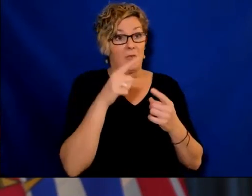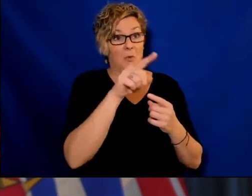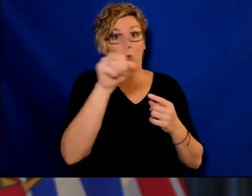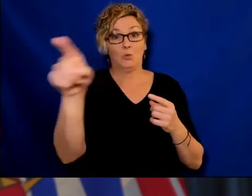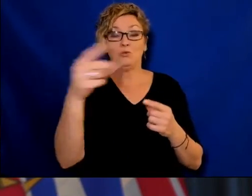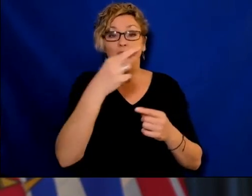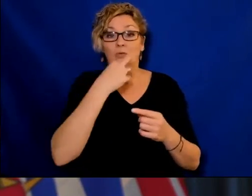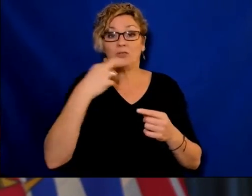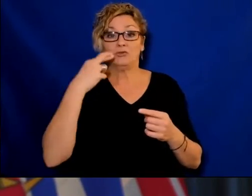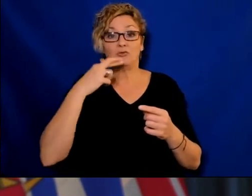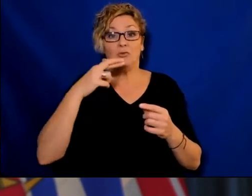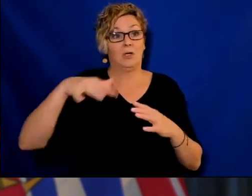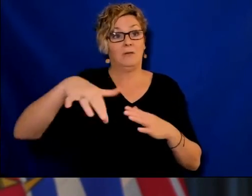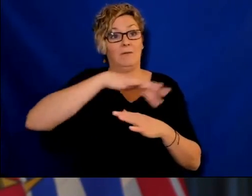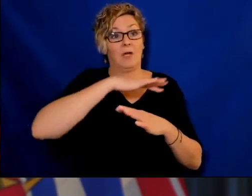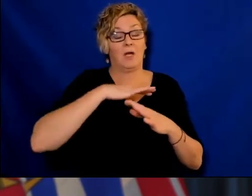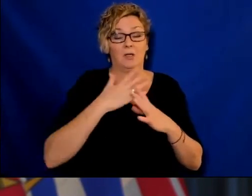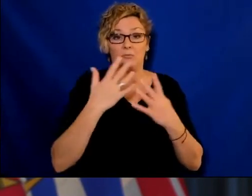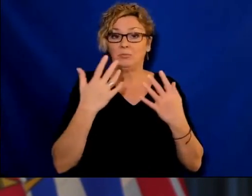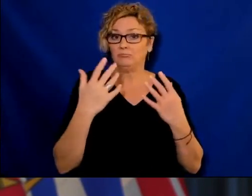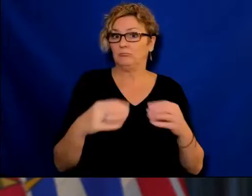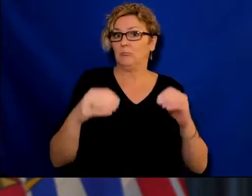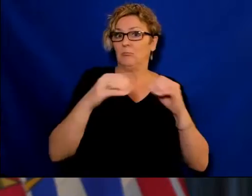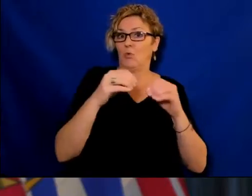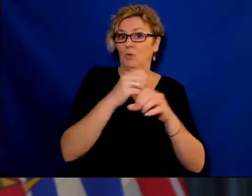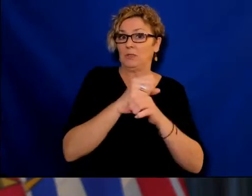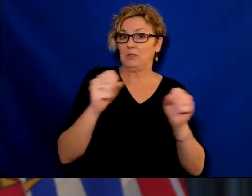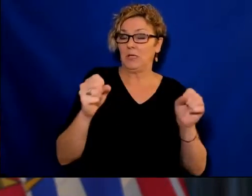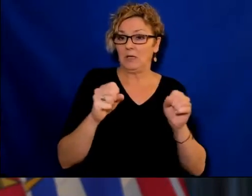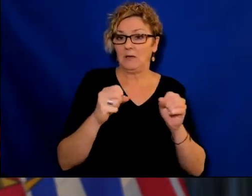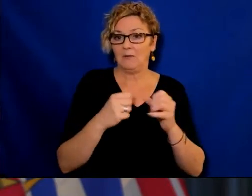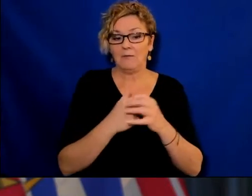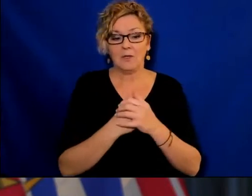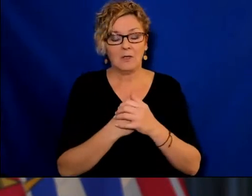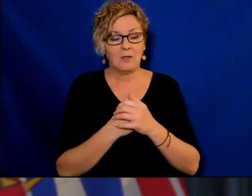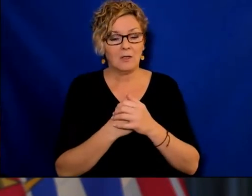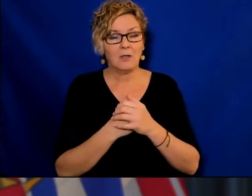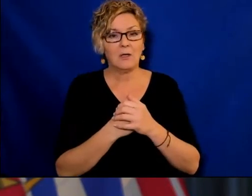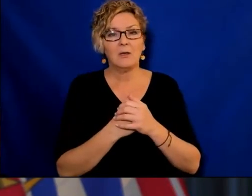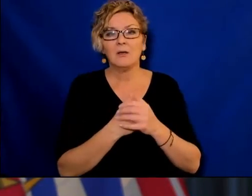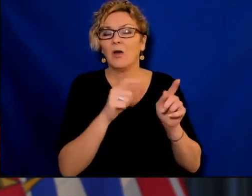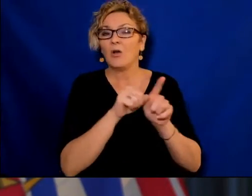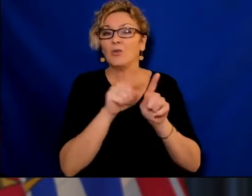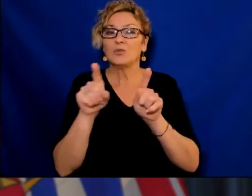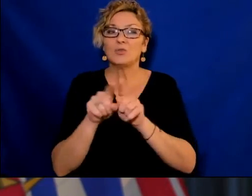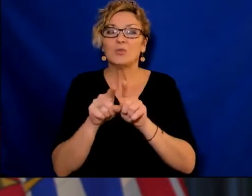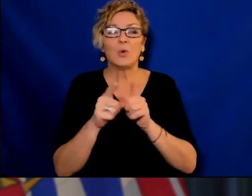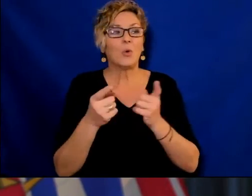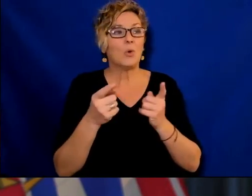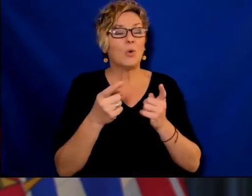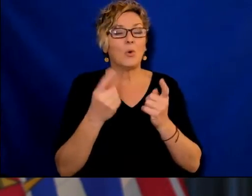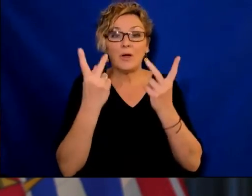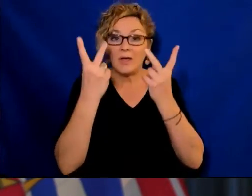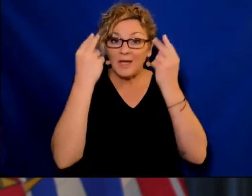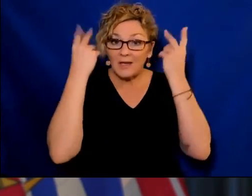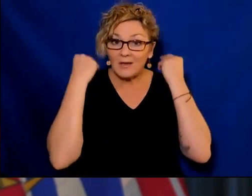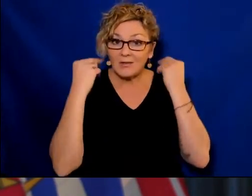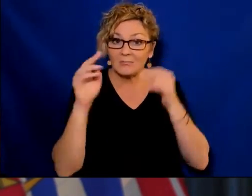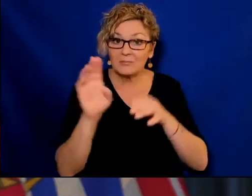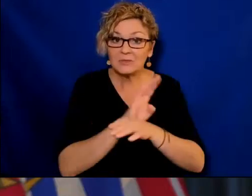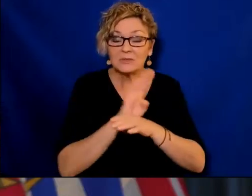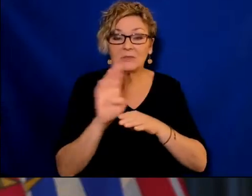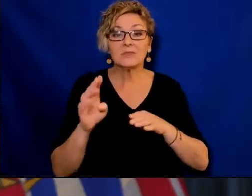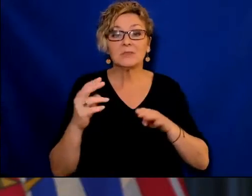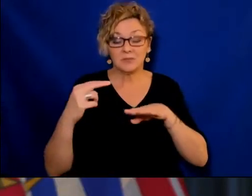safe. Things like hair salons and nail salons and barber shops, when the rules are followed and when people